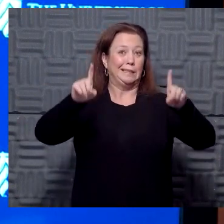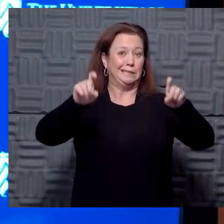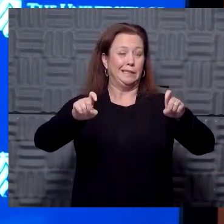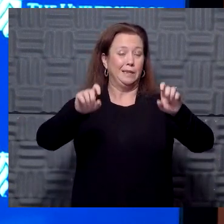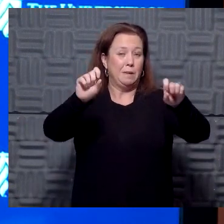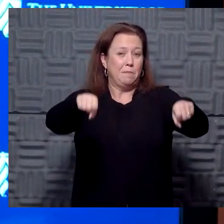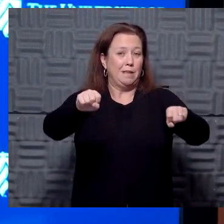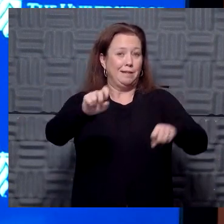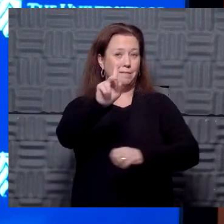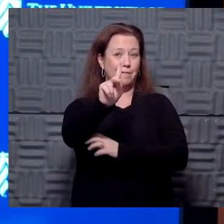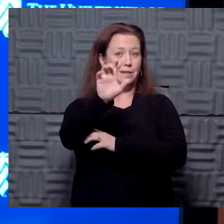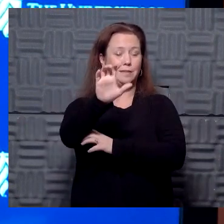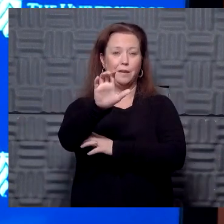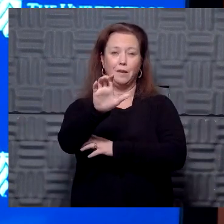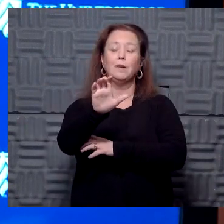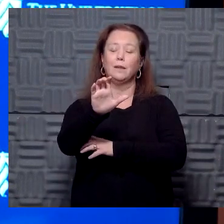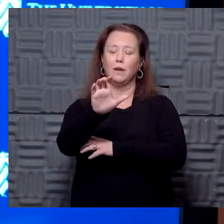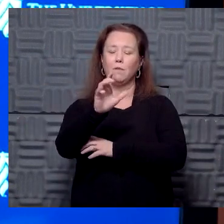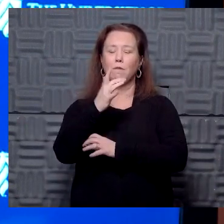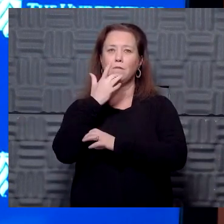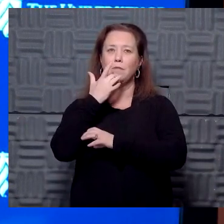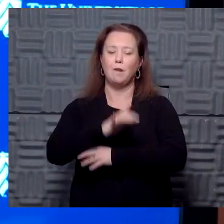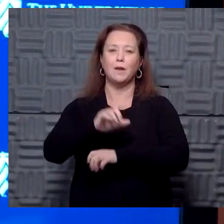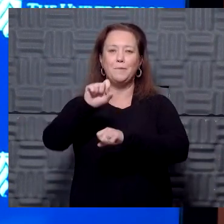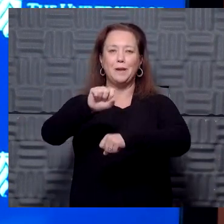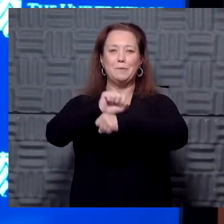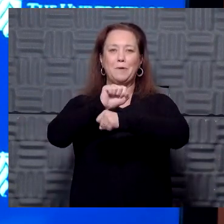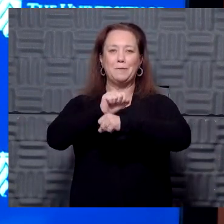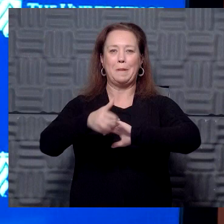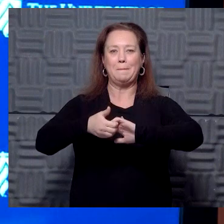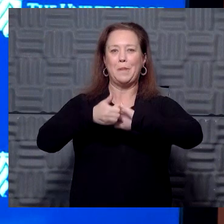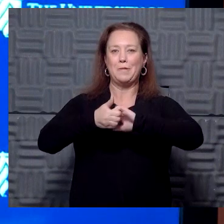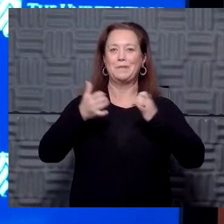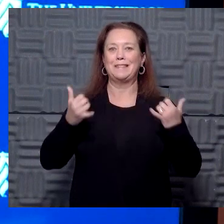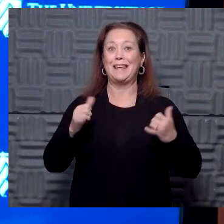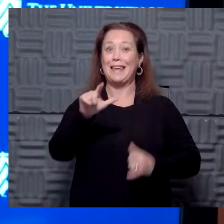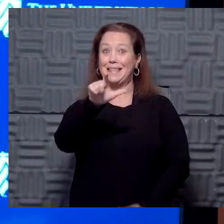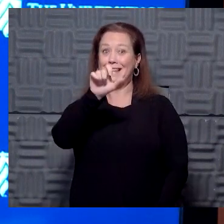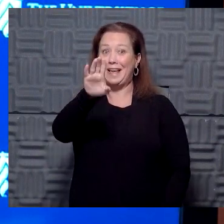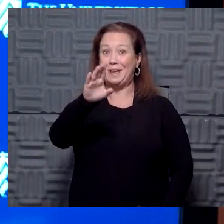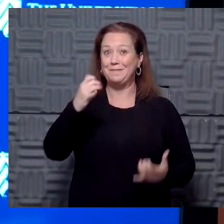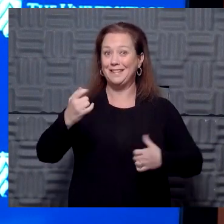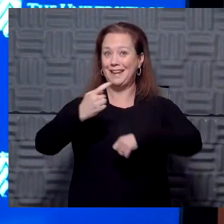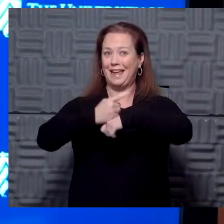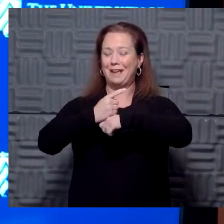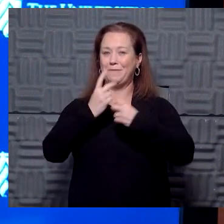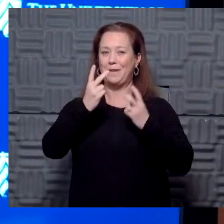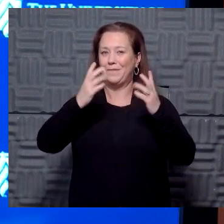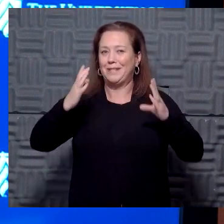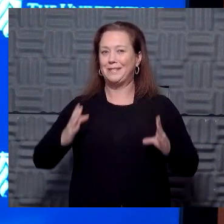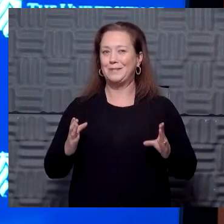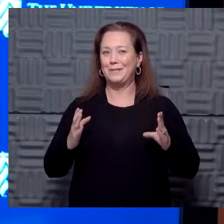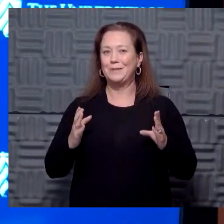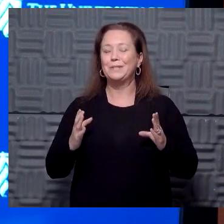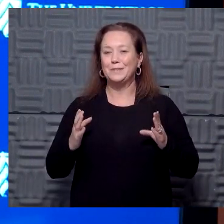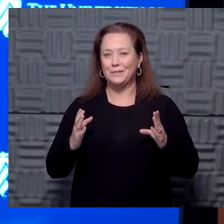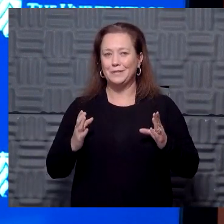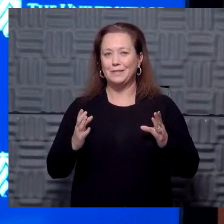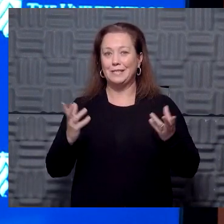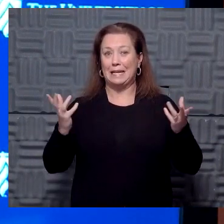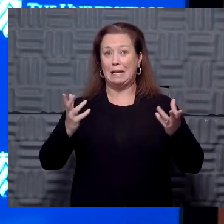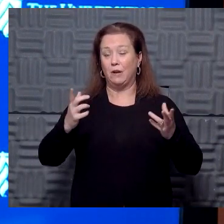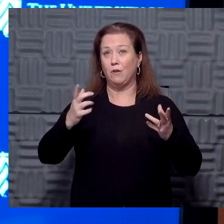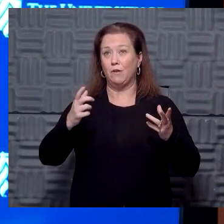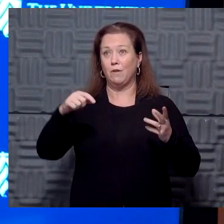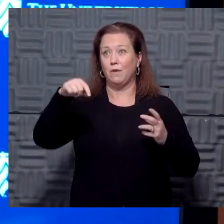fortunate enough to be able to work with them. And right now today in the lab, we have some visitors who are here